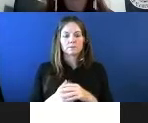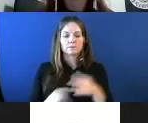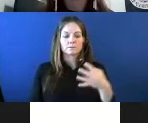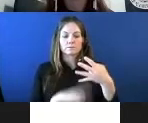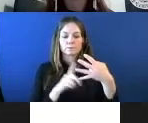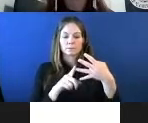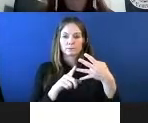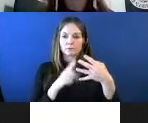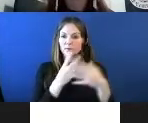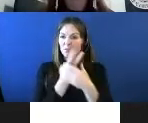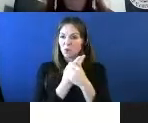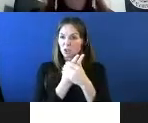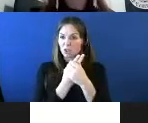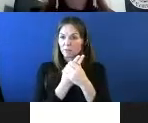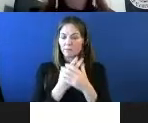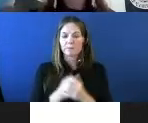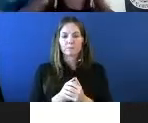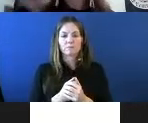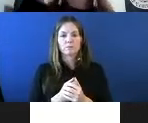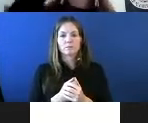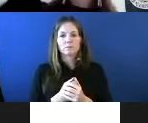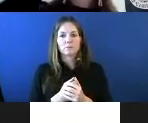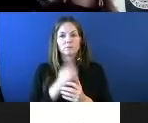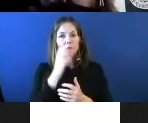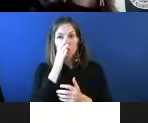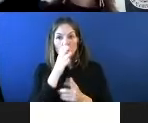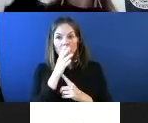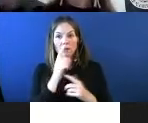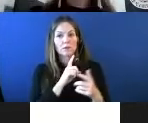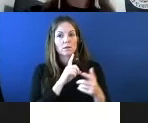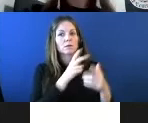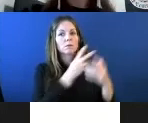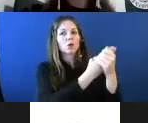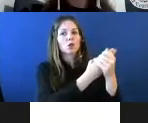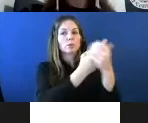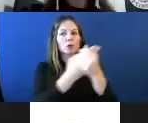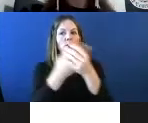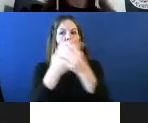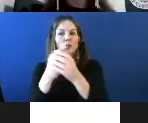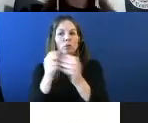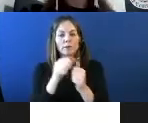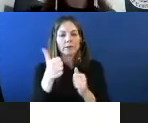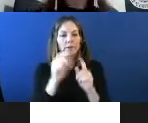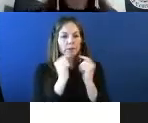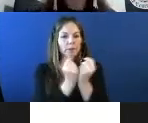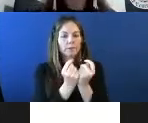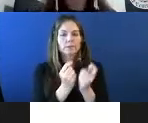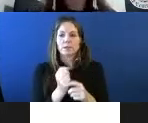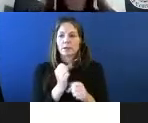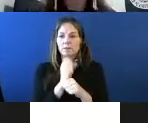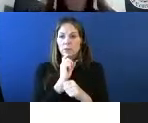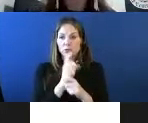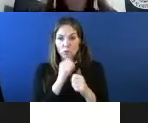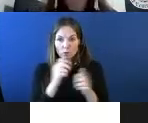with other research teams across the system, making sure that we are creating those two-eyed seeing research